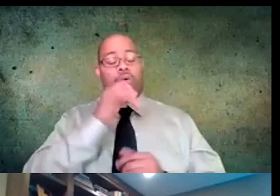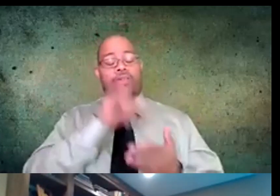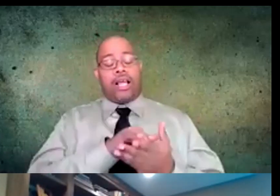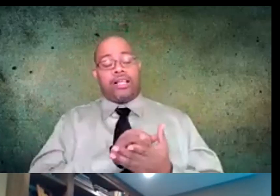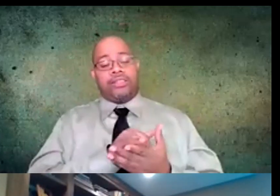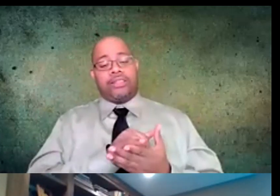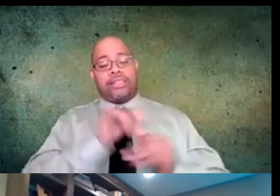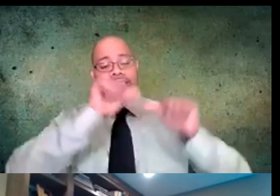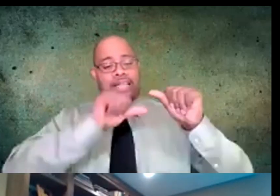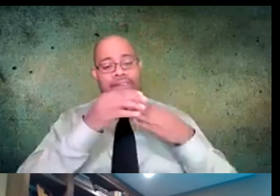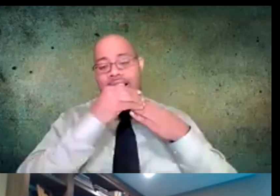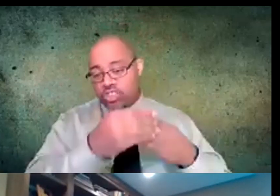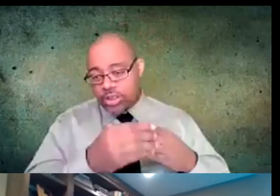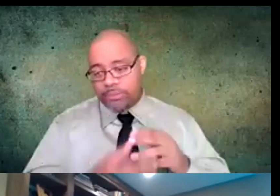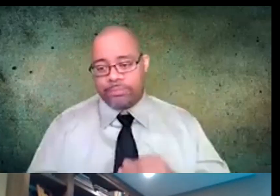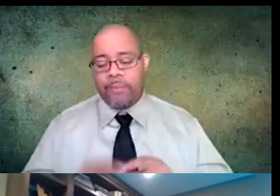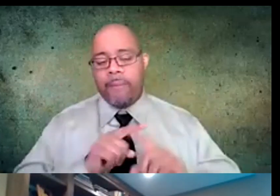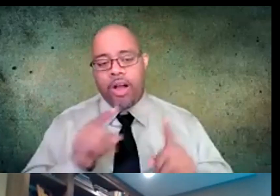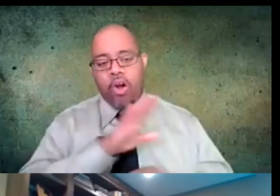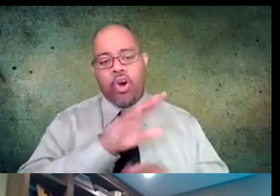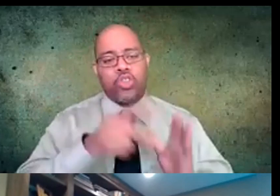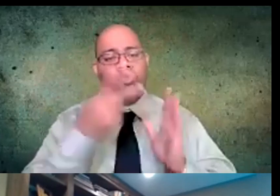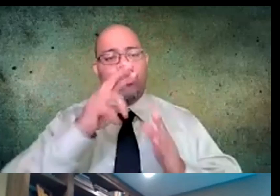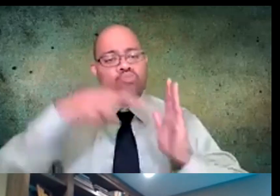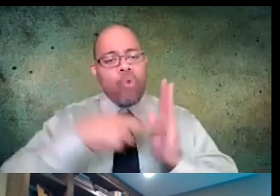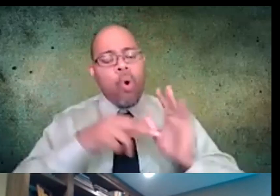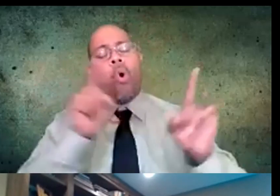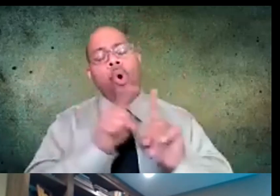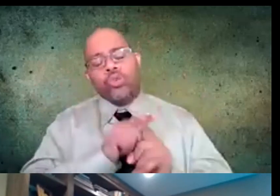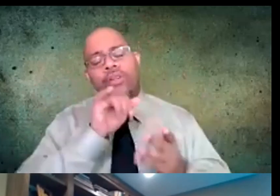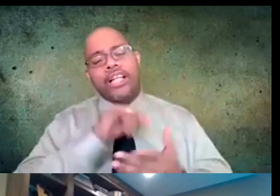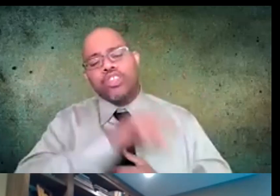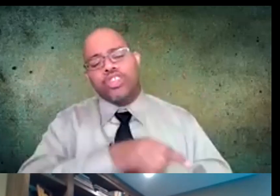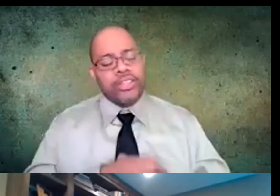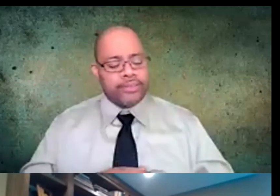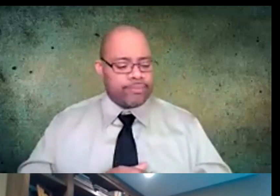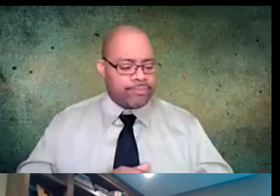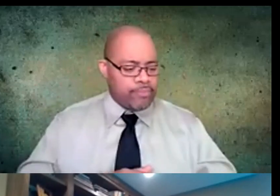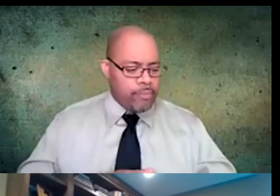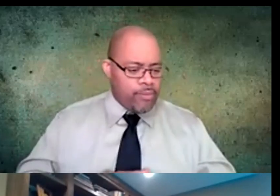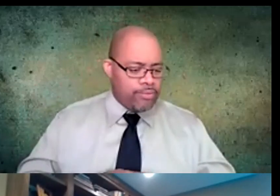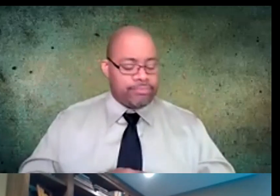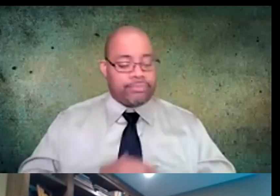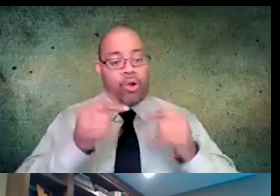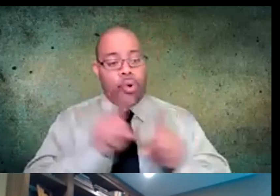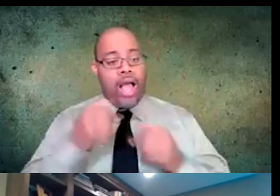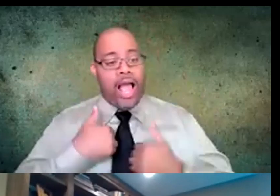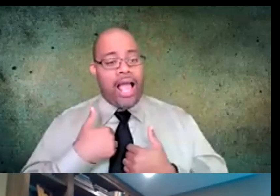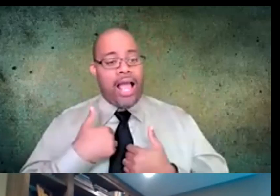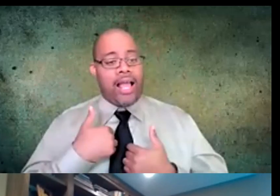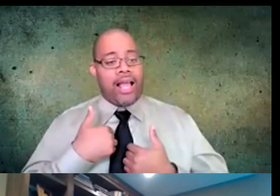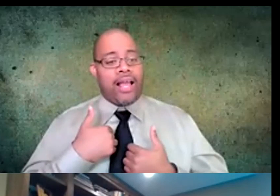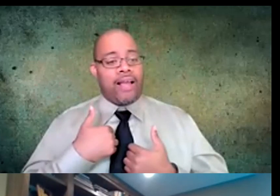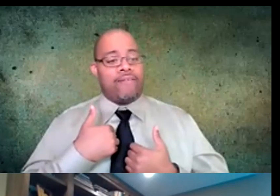scientific leadership. But her dual role is also that she now also has expanded her lab.